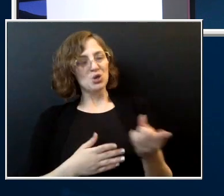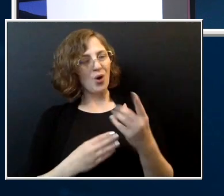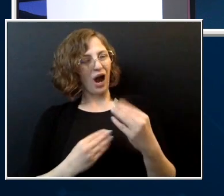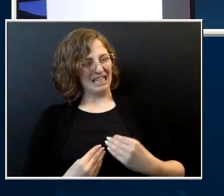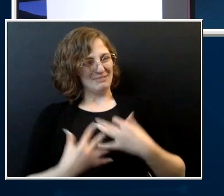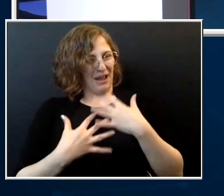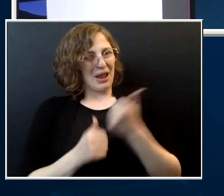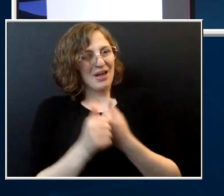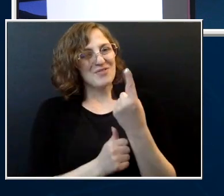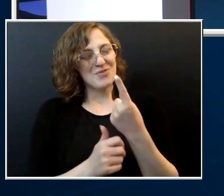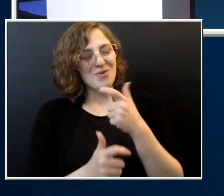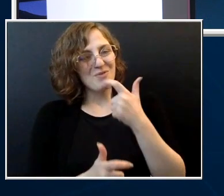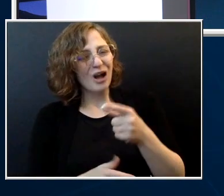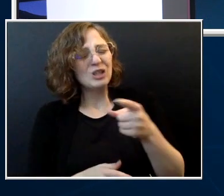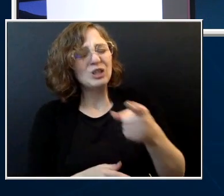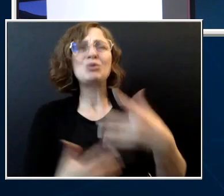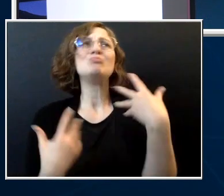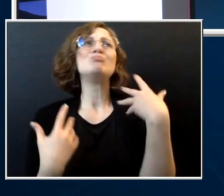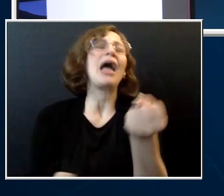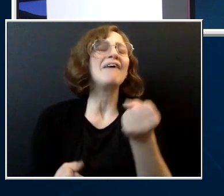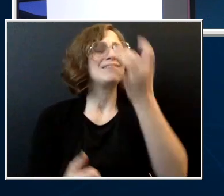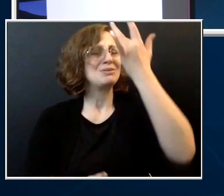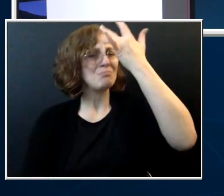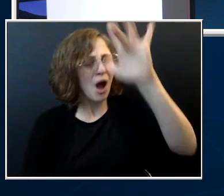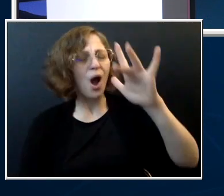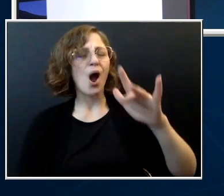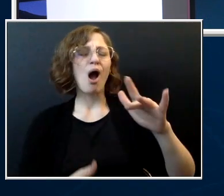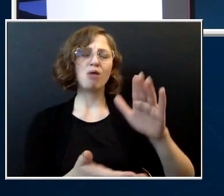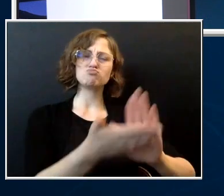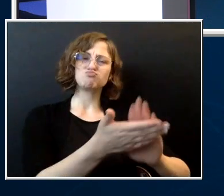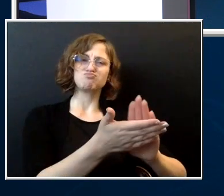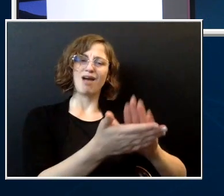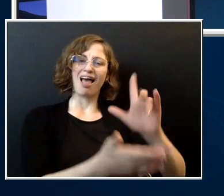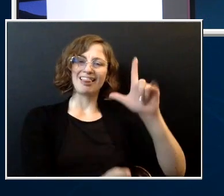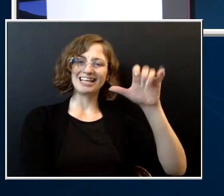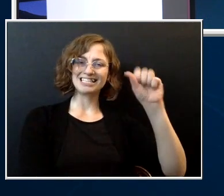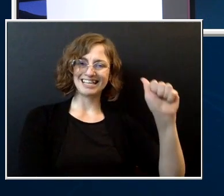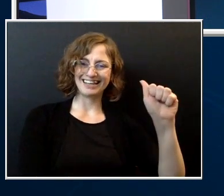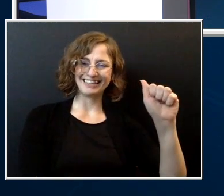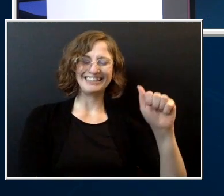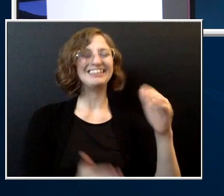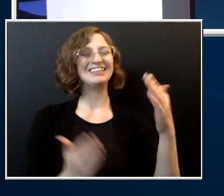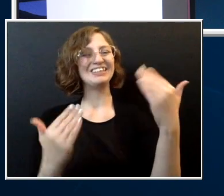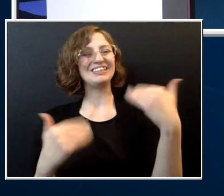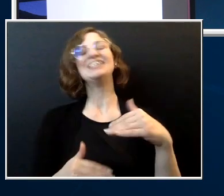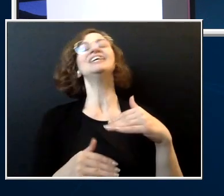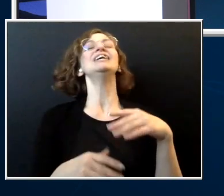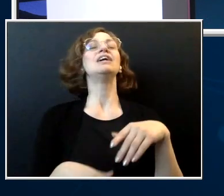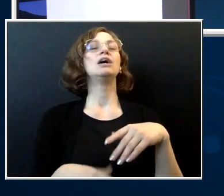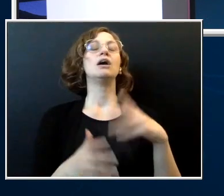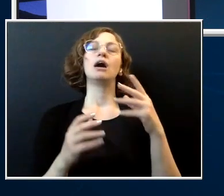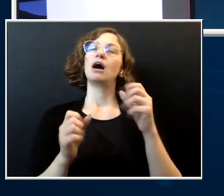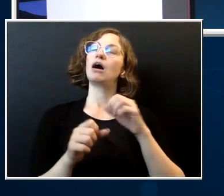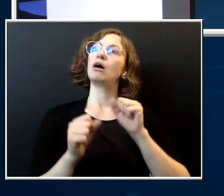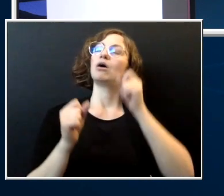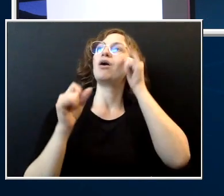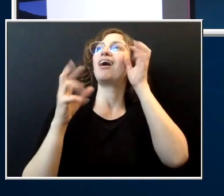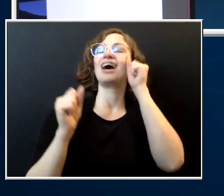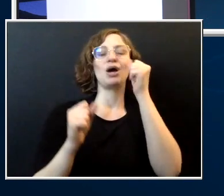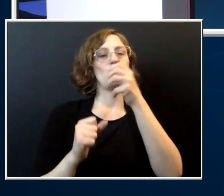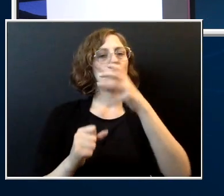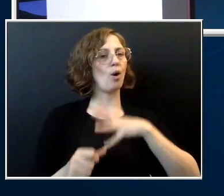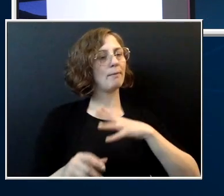so brave. You are so smart. Go, Lisa. Georgianne says, what an incredible lady, perfect guest. Wish her well.